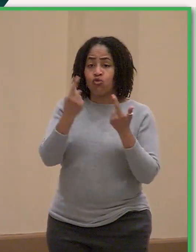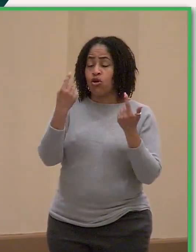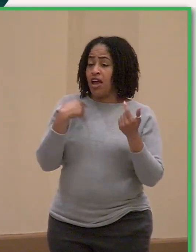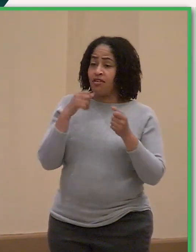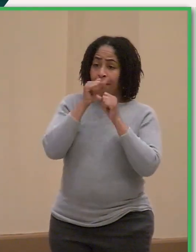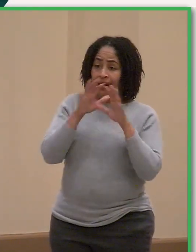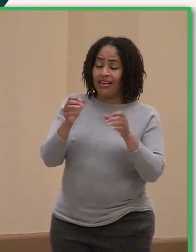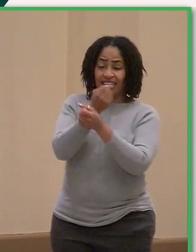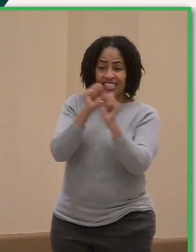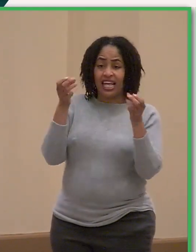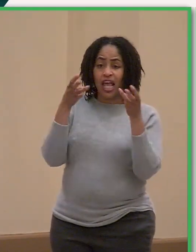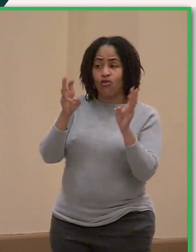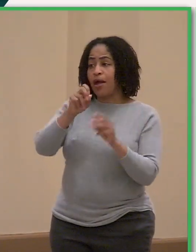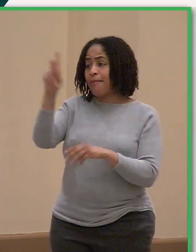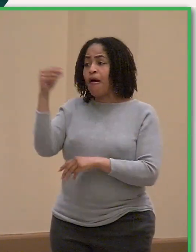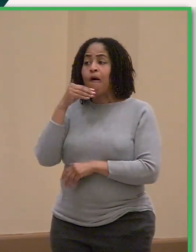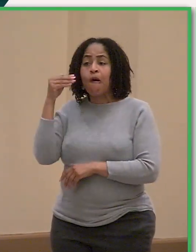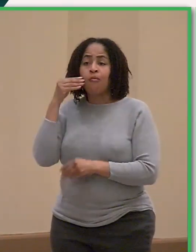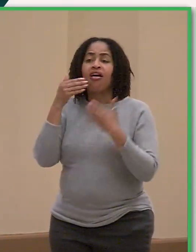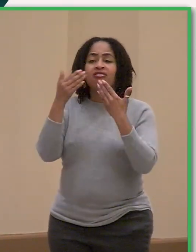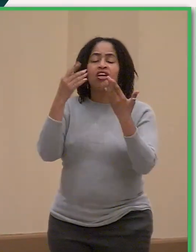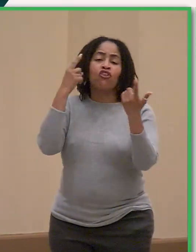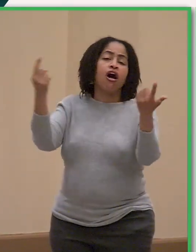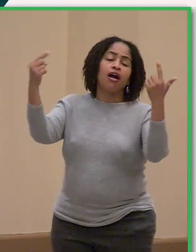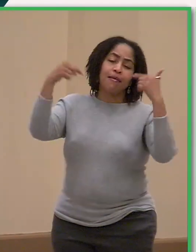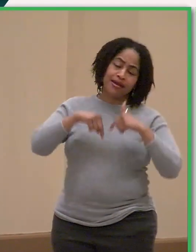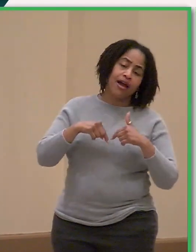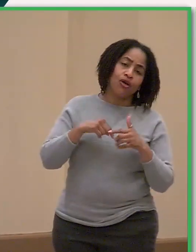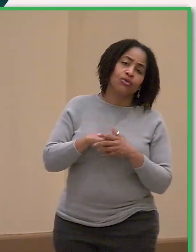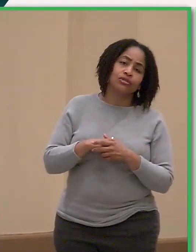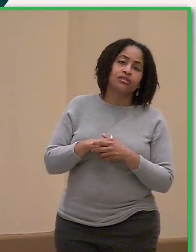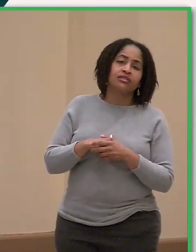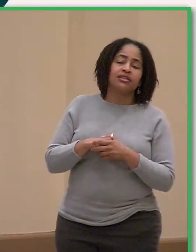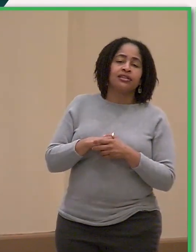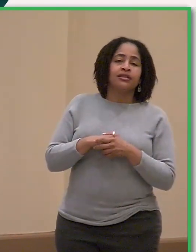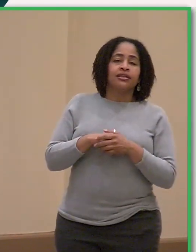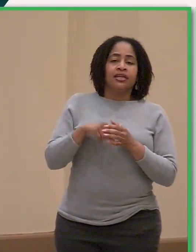safe way back driving home. Thank you all for coming out. And